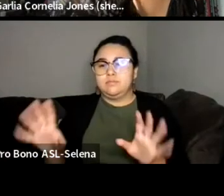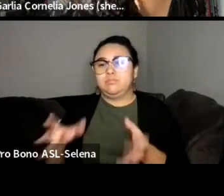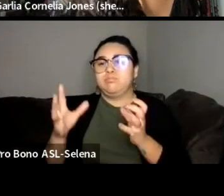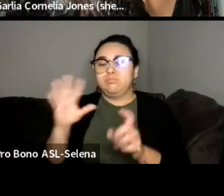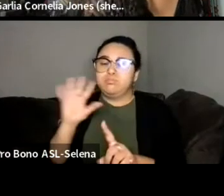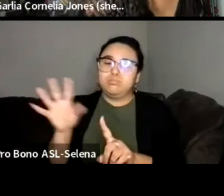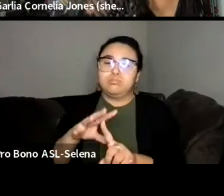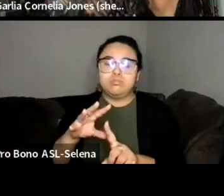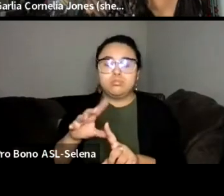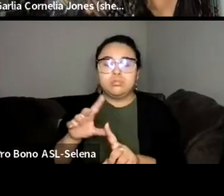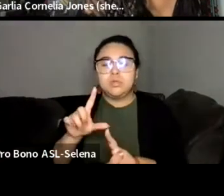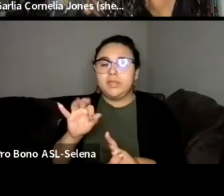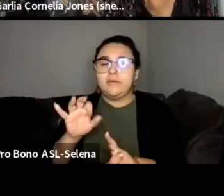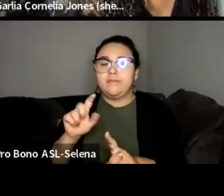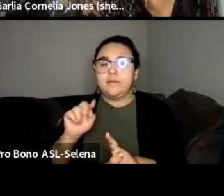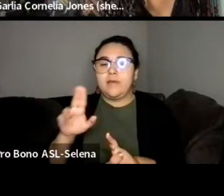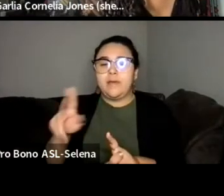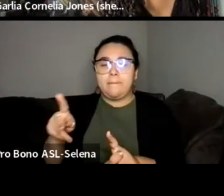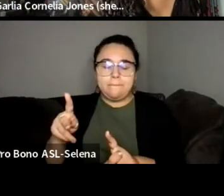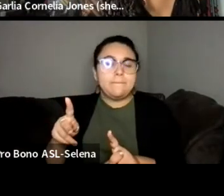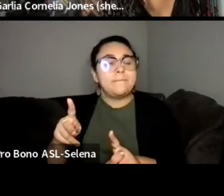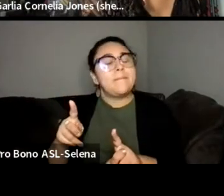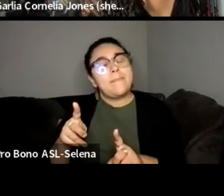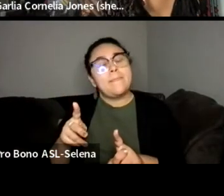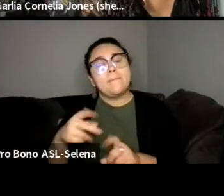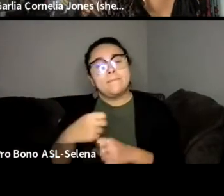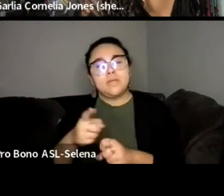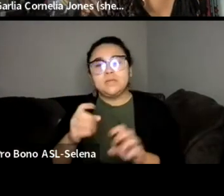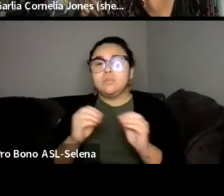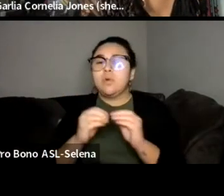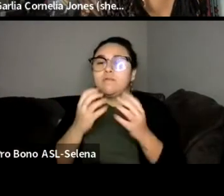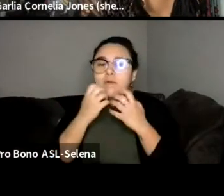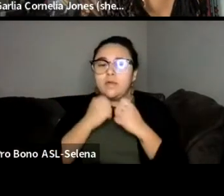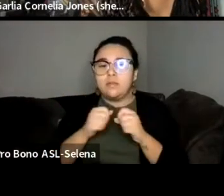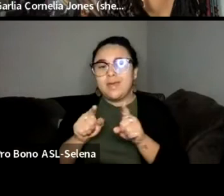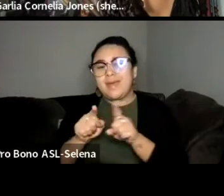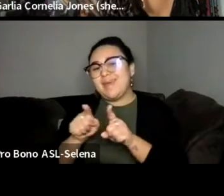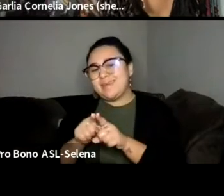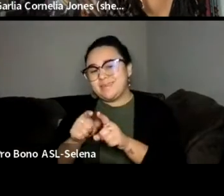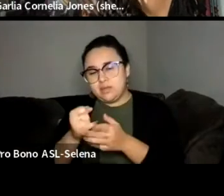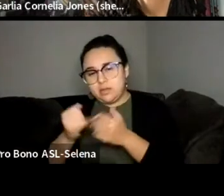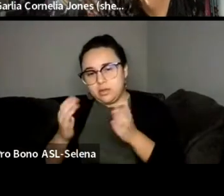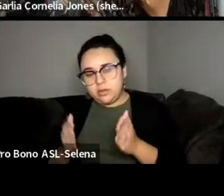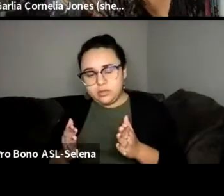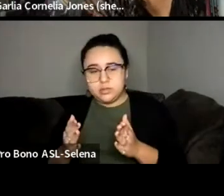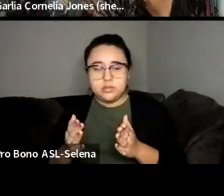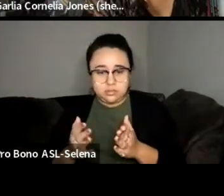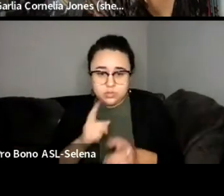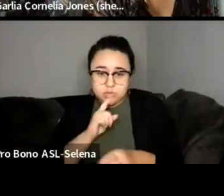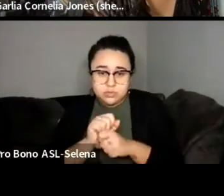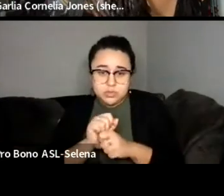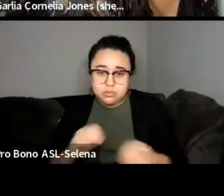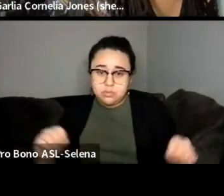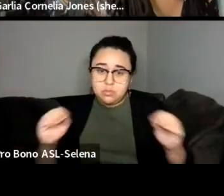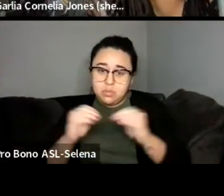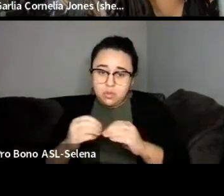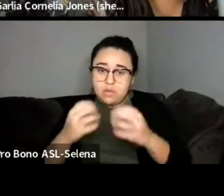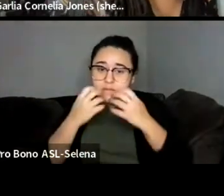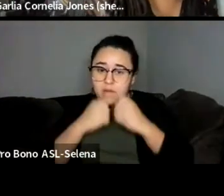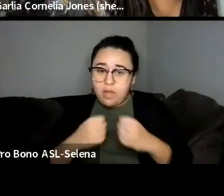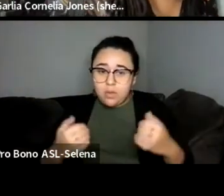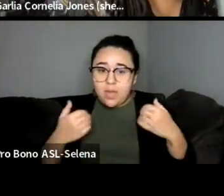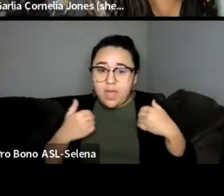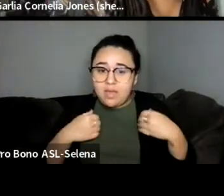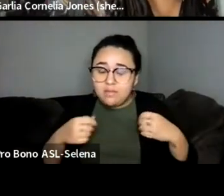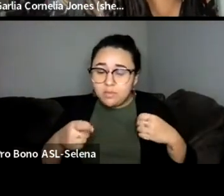I genuinely believe this, that it makes you a more valuable artist. It makes you more valuable. You can do